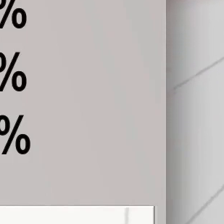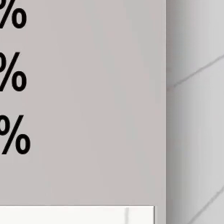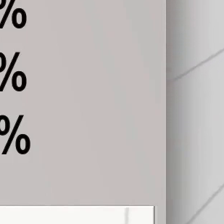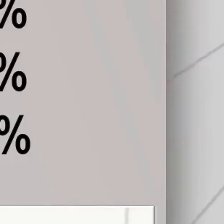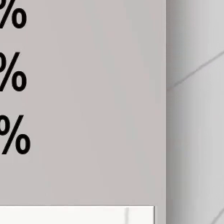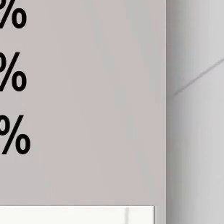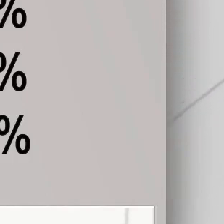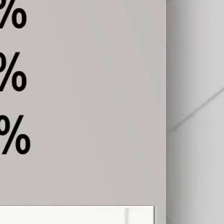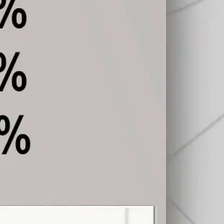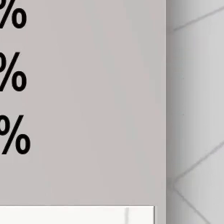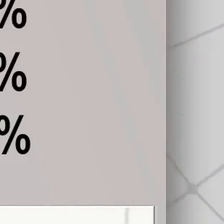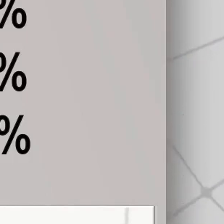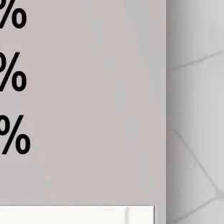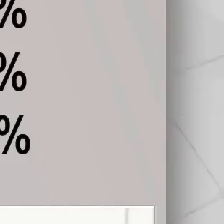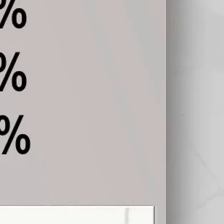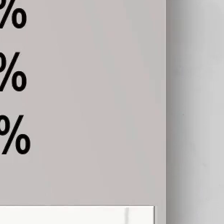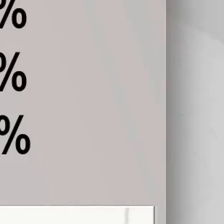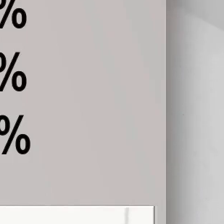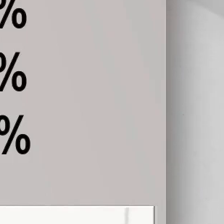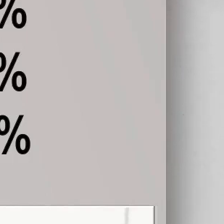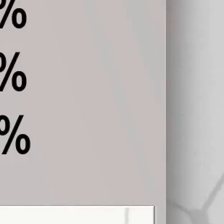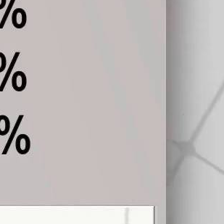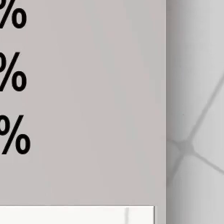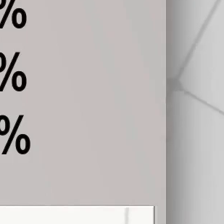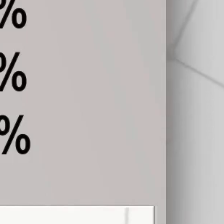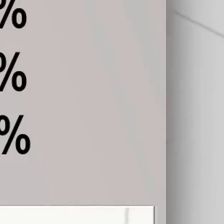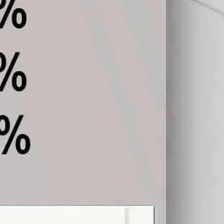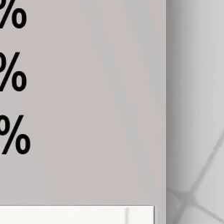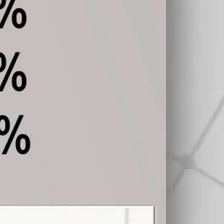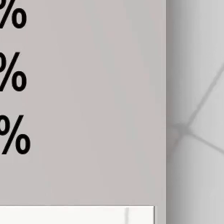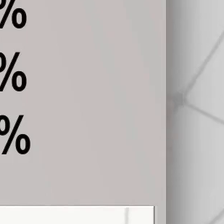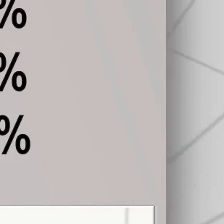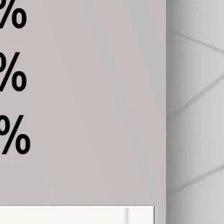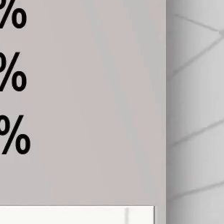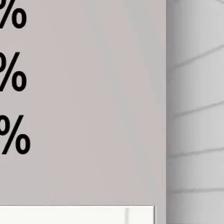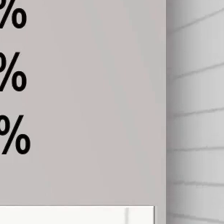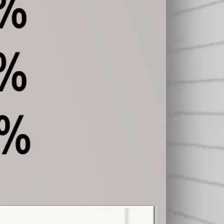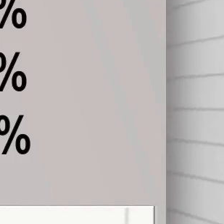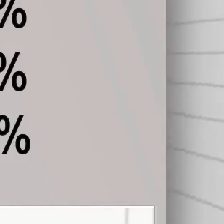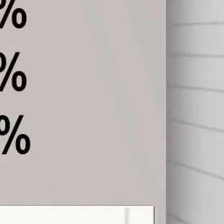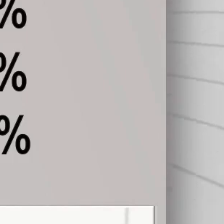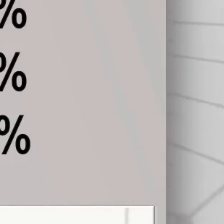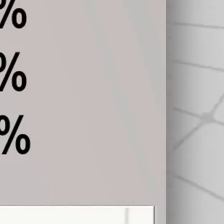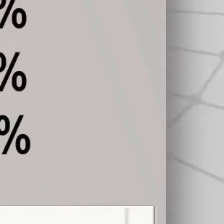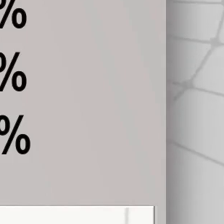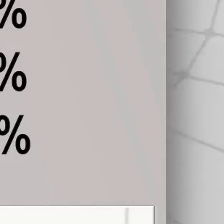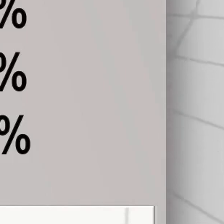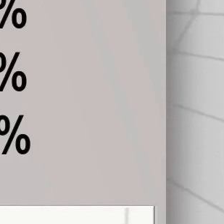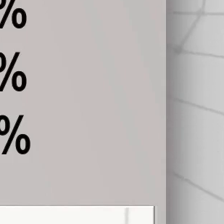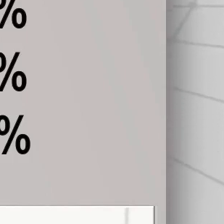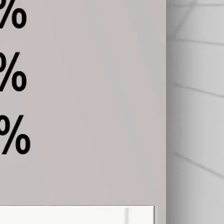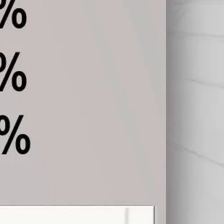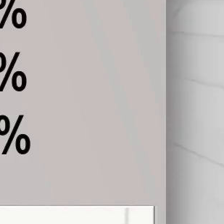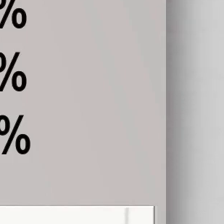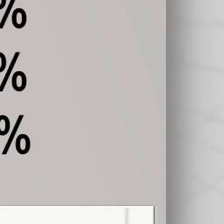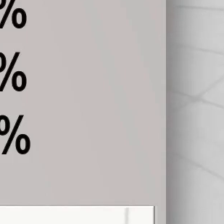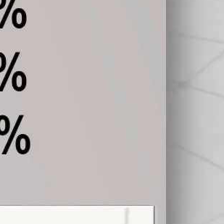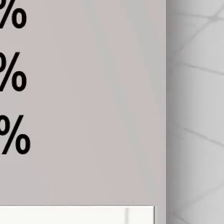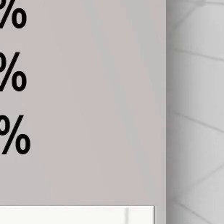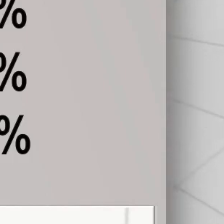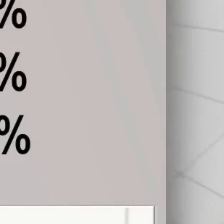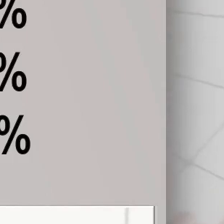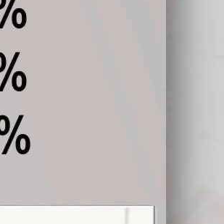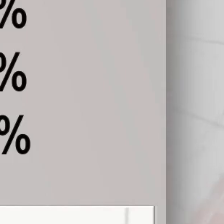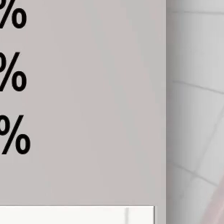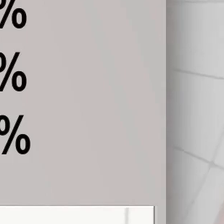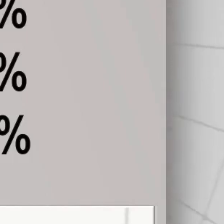are not going to lock it out, or there is no late application until the last student applies. Okay. Yeah. All right. Well, that is fair